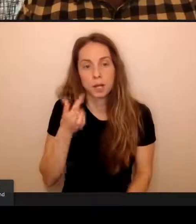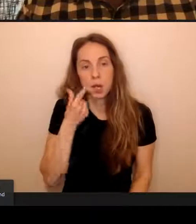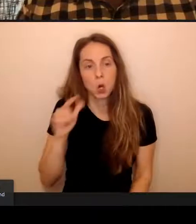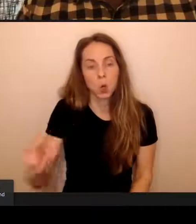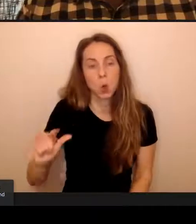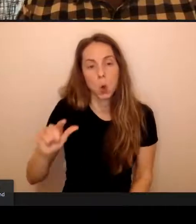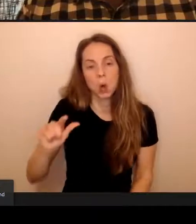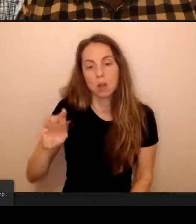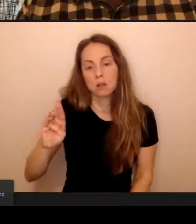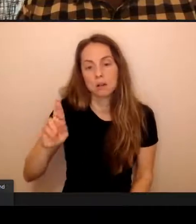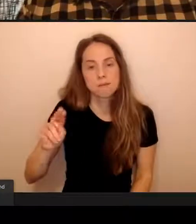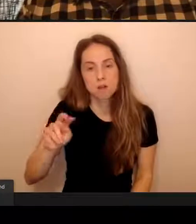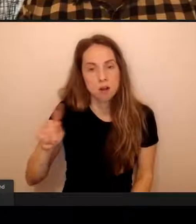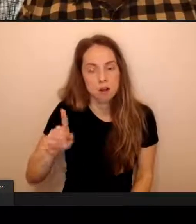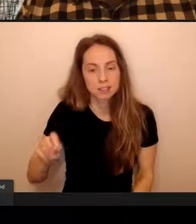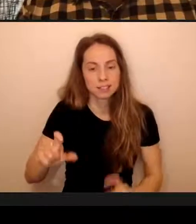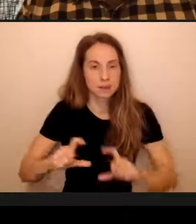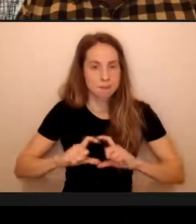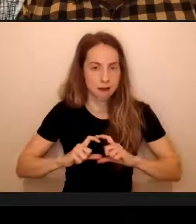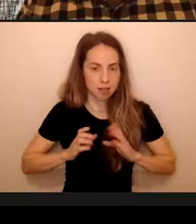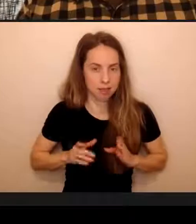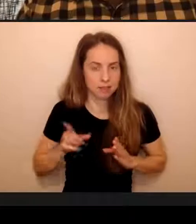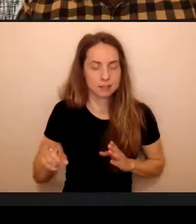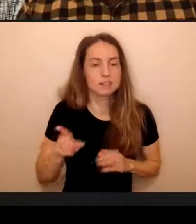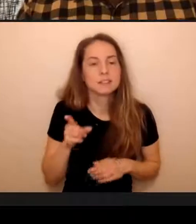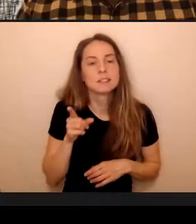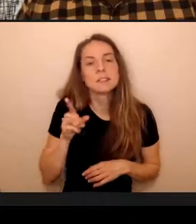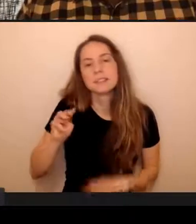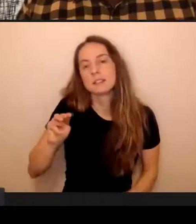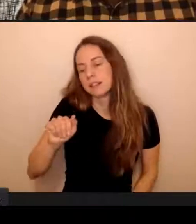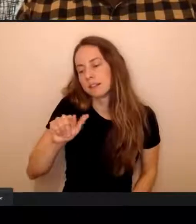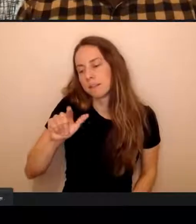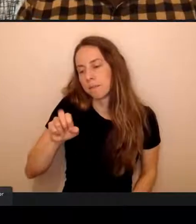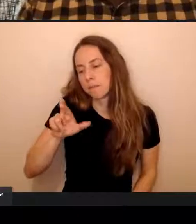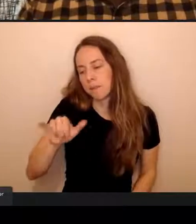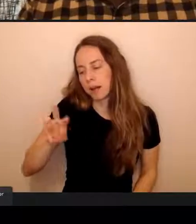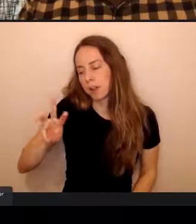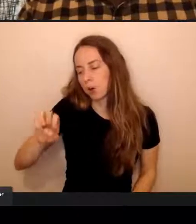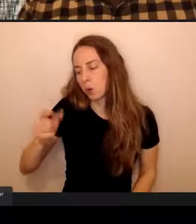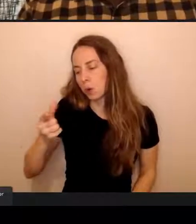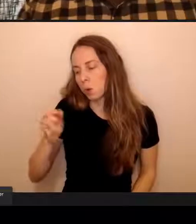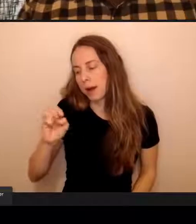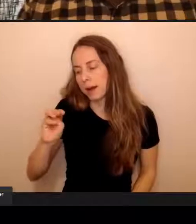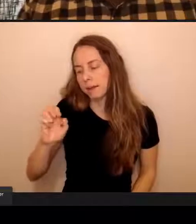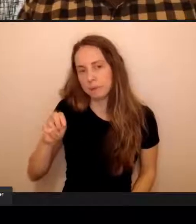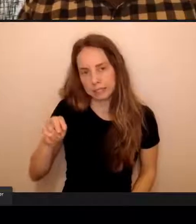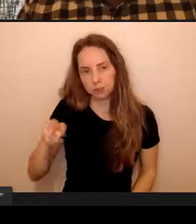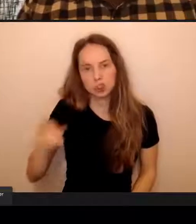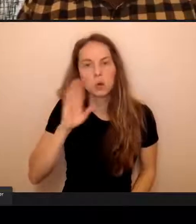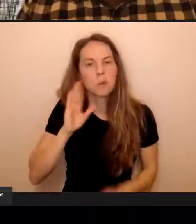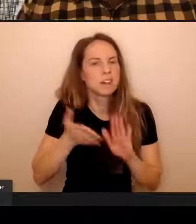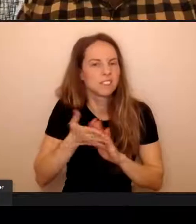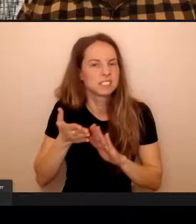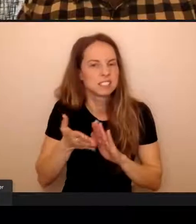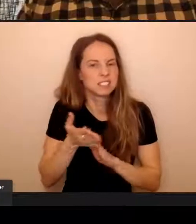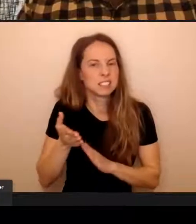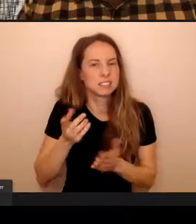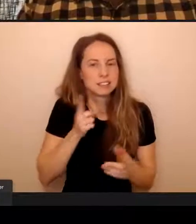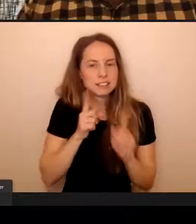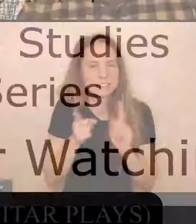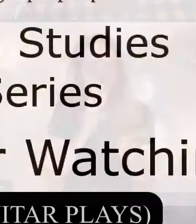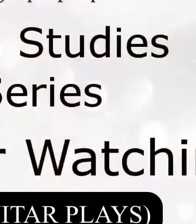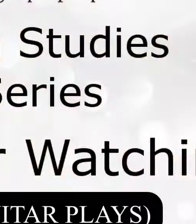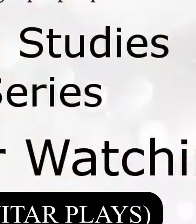Weggemann. I hope I'm saying that right. She'll be facilitating an author's discussion on her book Limitless. And Anne, thank you again. We really appreciate it.